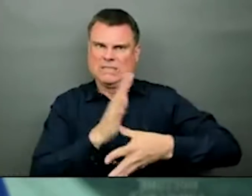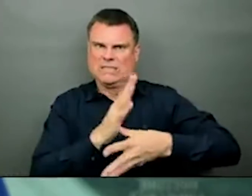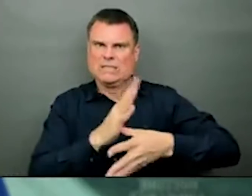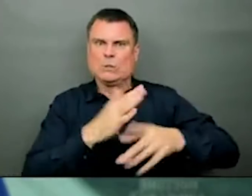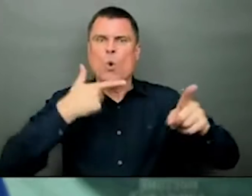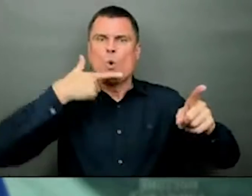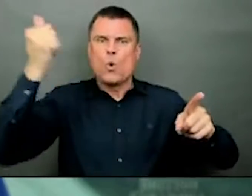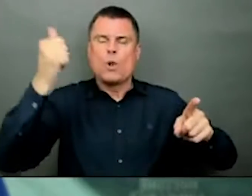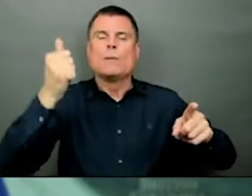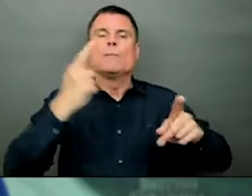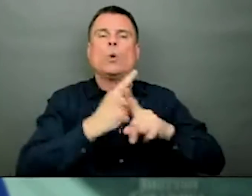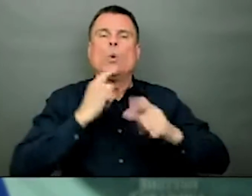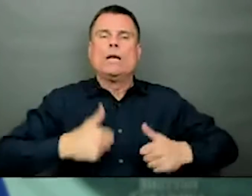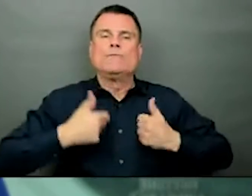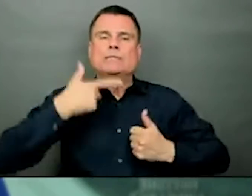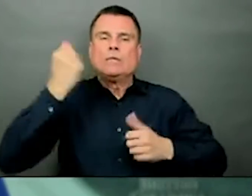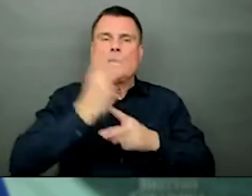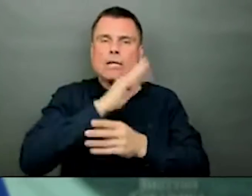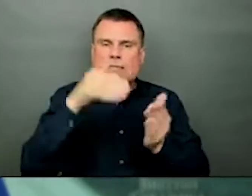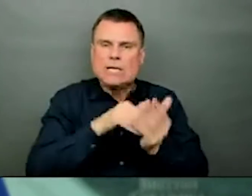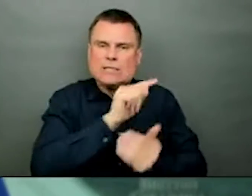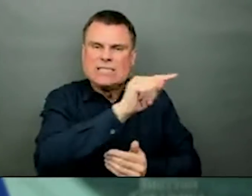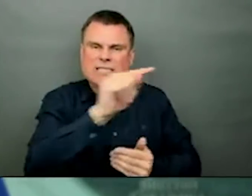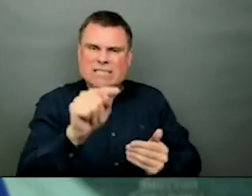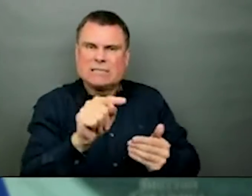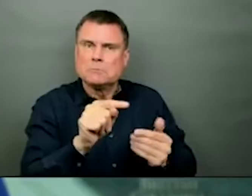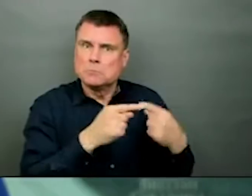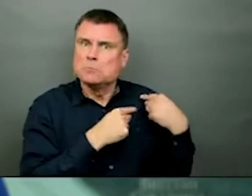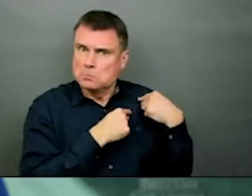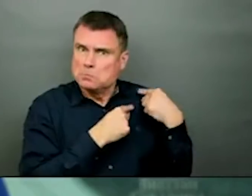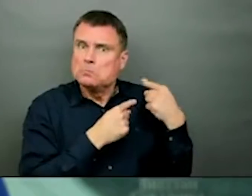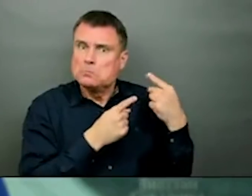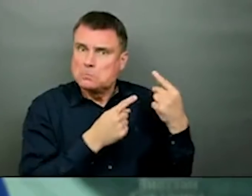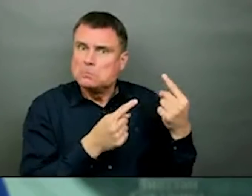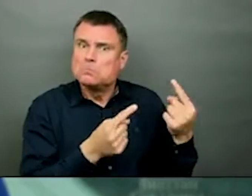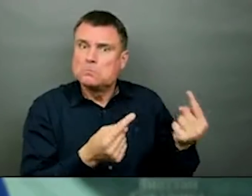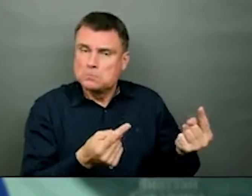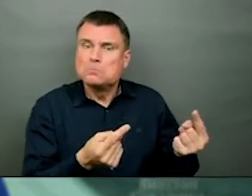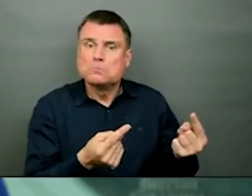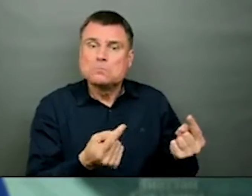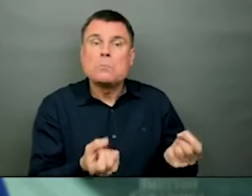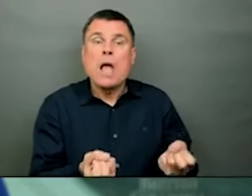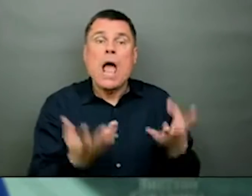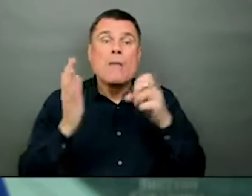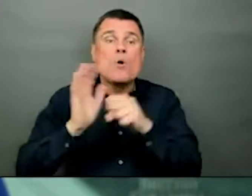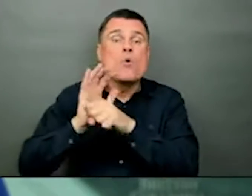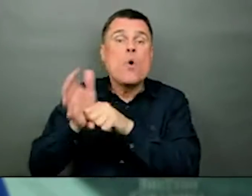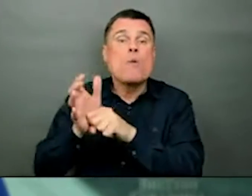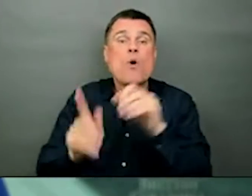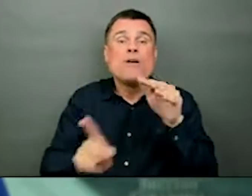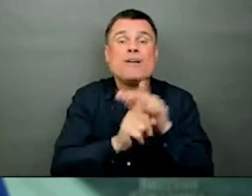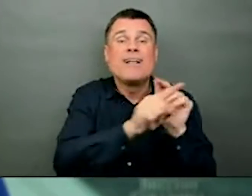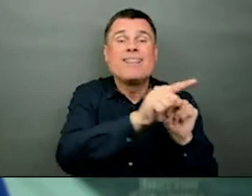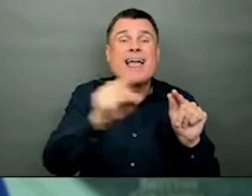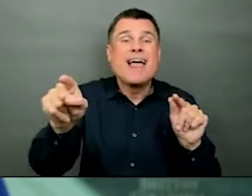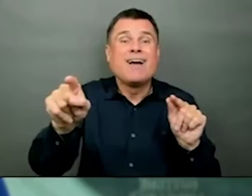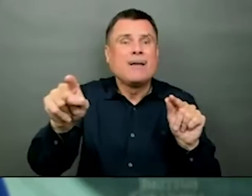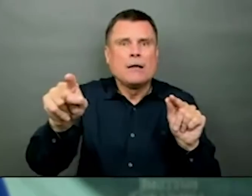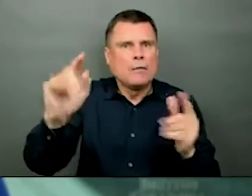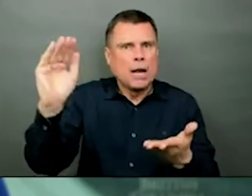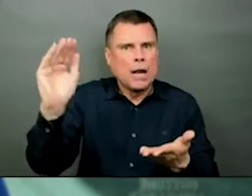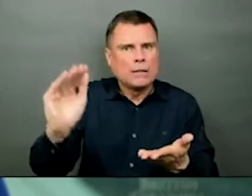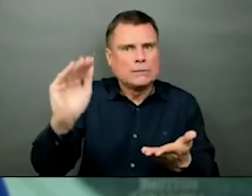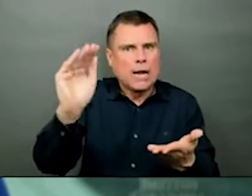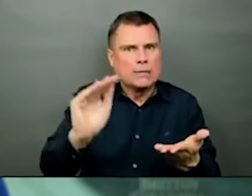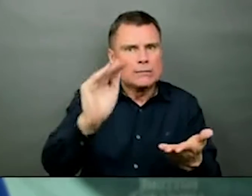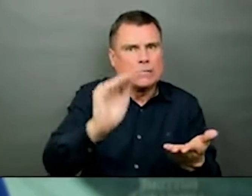the number of outbreaks and the scope of recent outbreaks, which have tended to be where they've happened